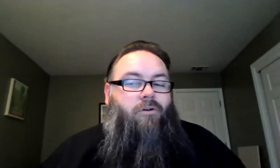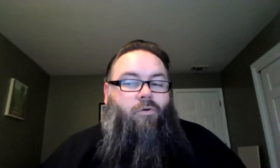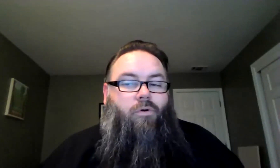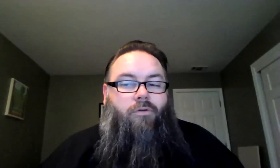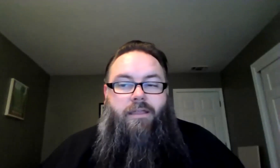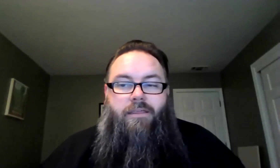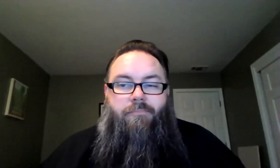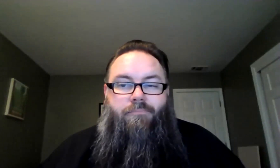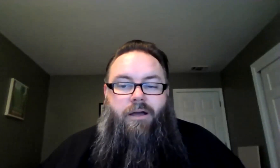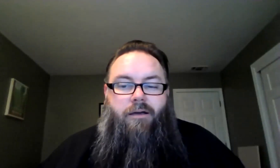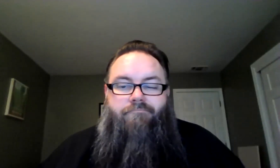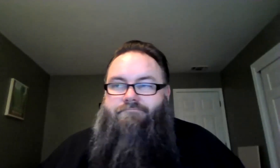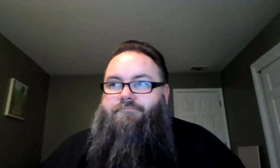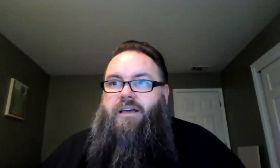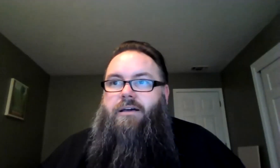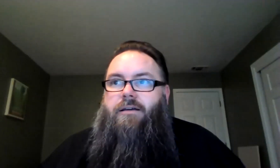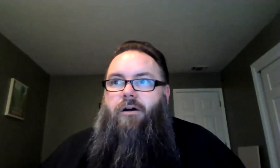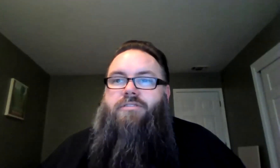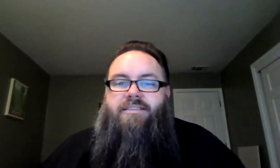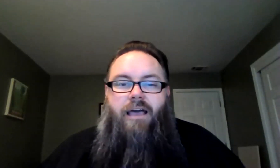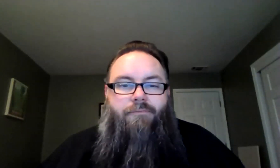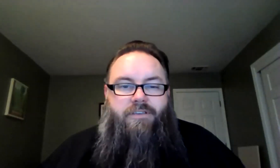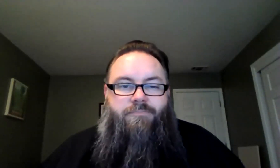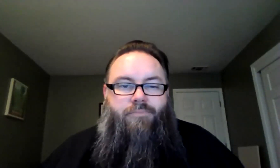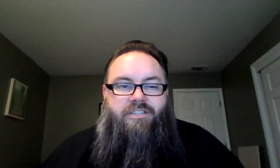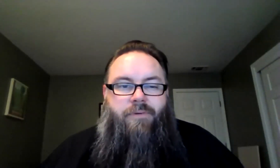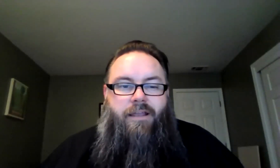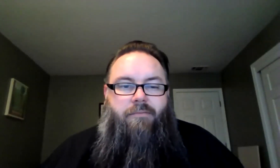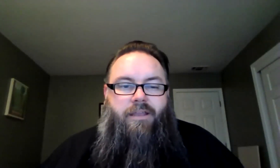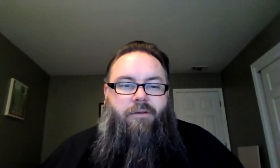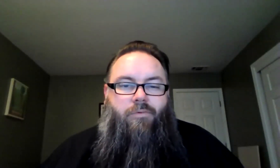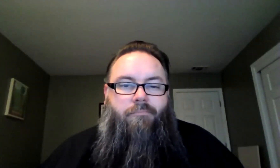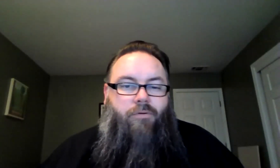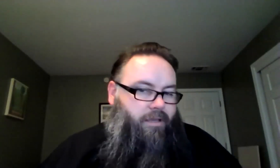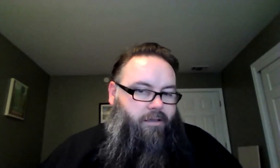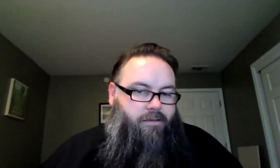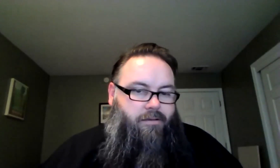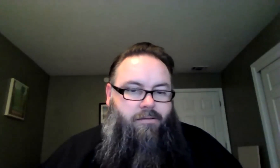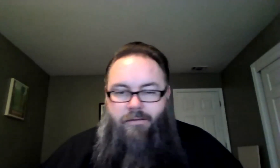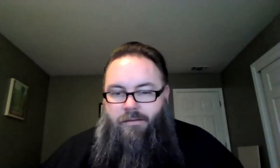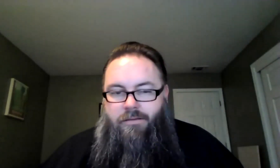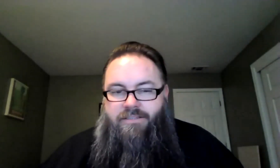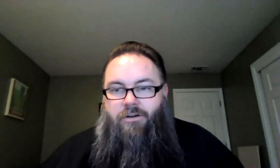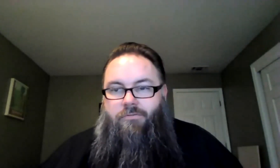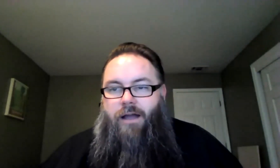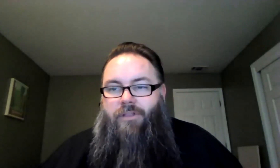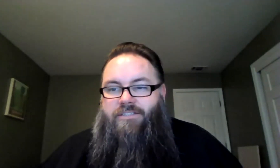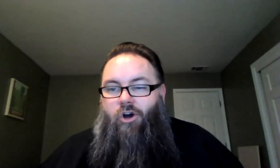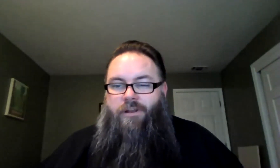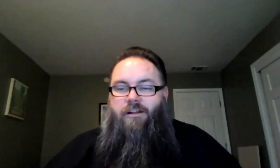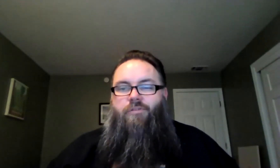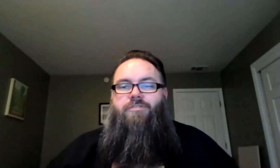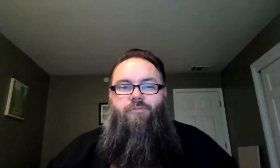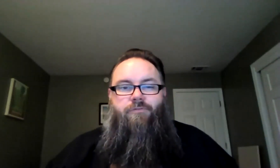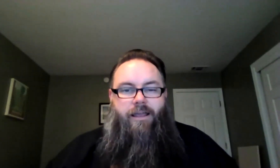requested, or that the Alta staff is participating in the meeting remotely. So I would like